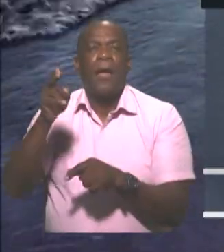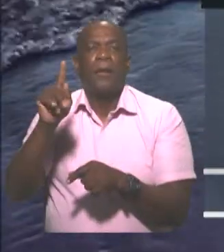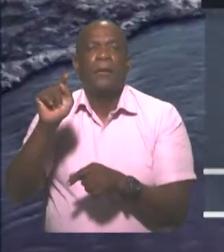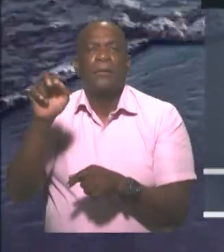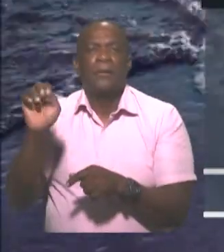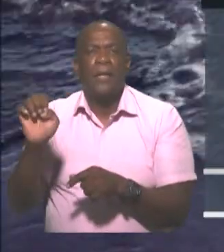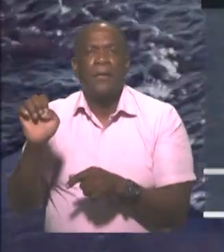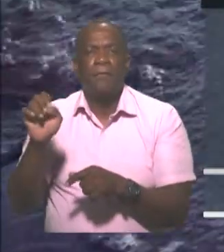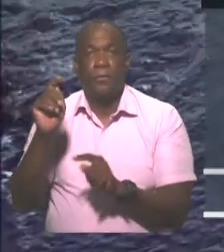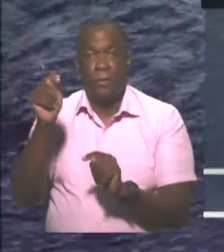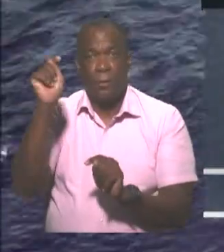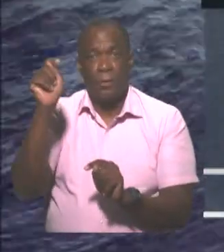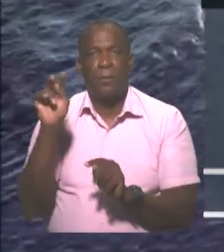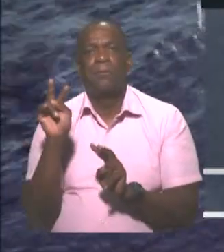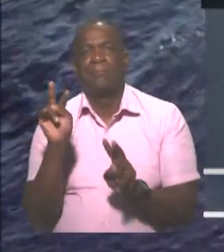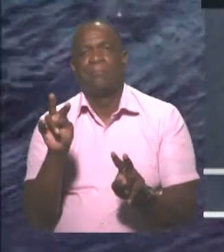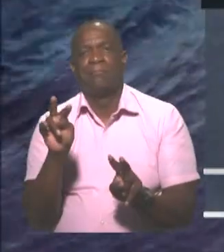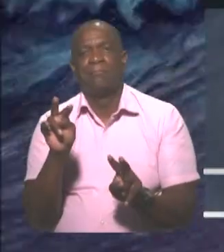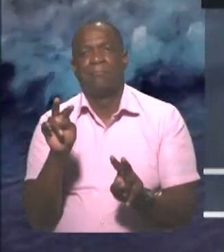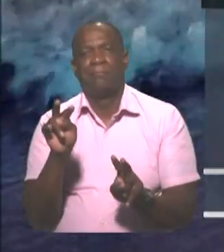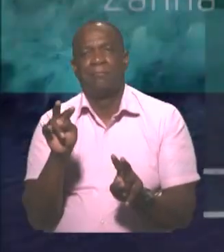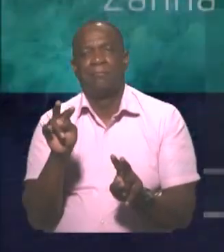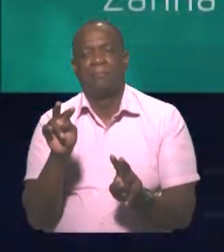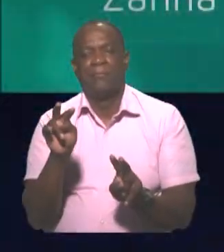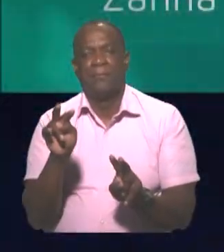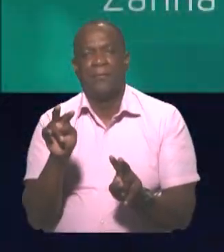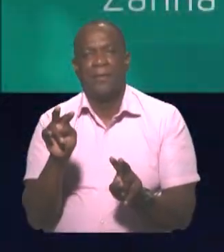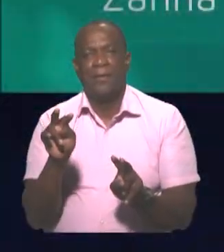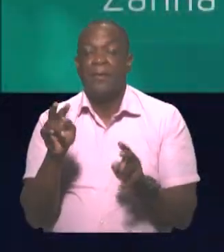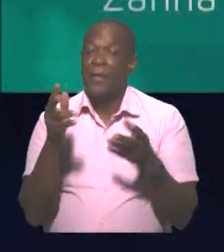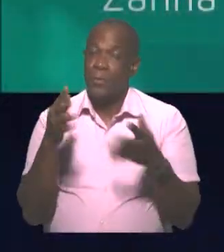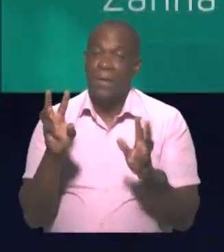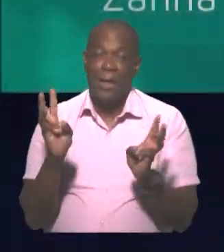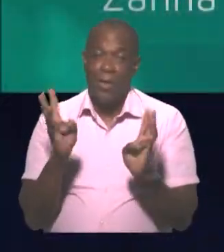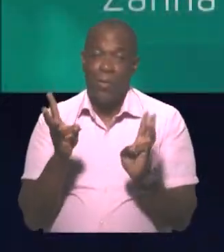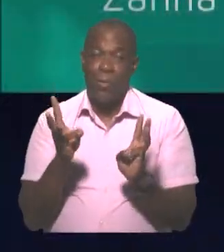both Trinidad and Tobago. Now, that's all for your weekend weather outlook. I am Zanna James.